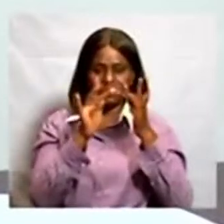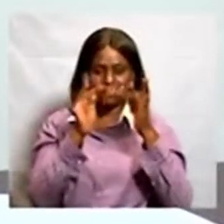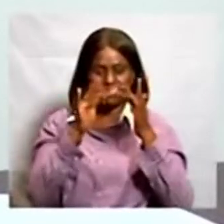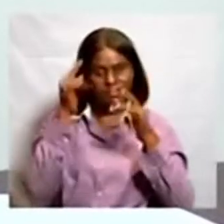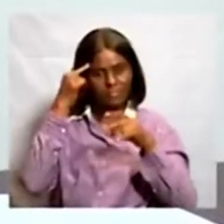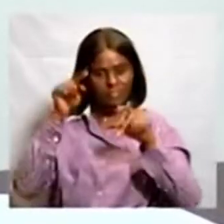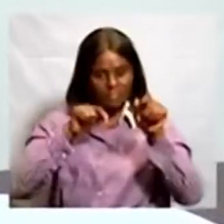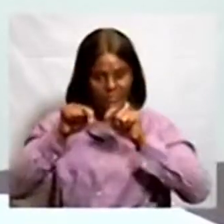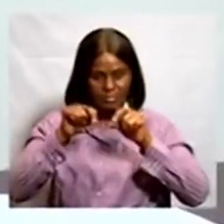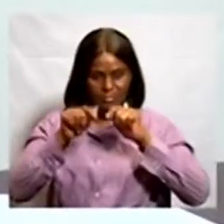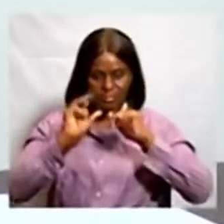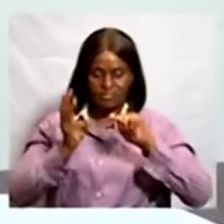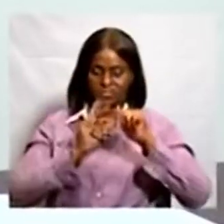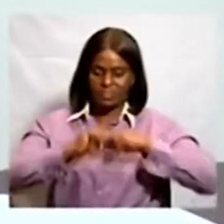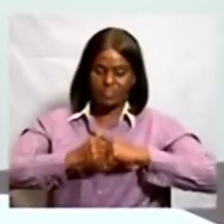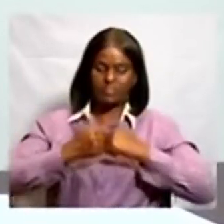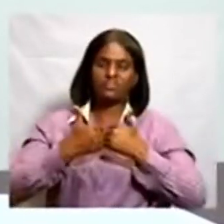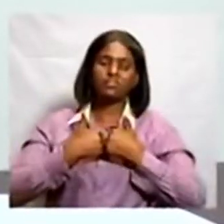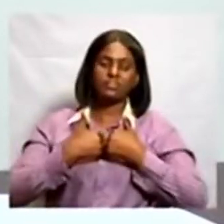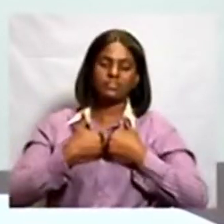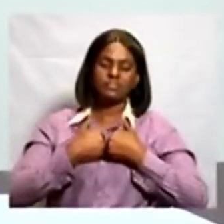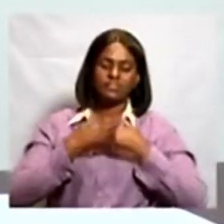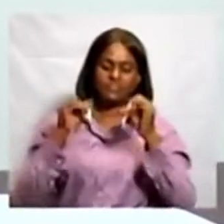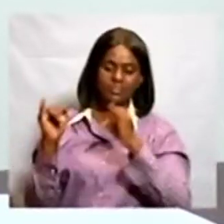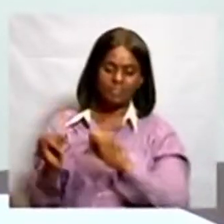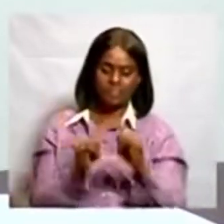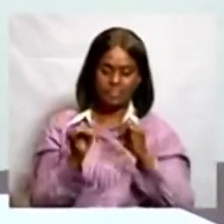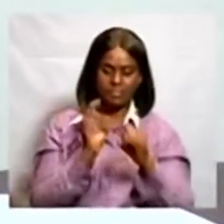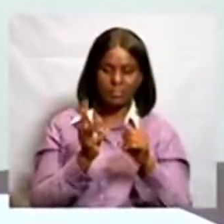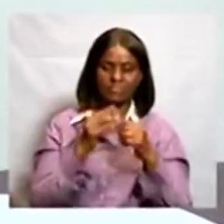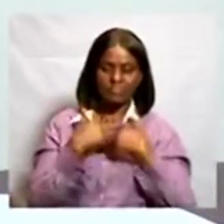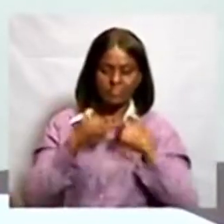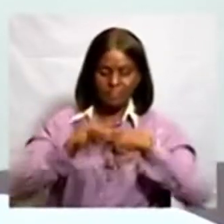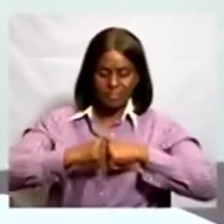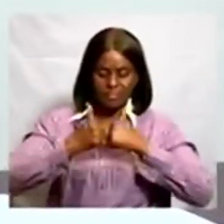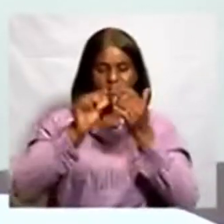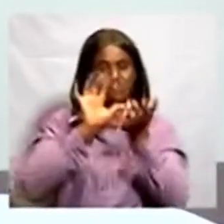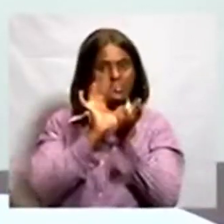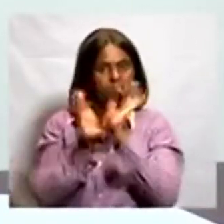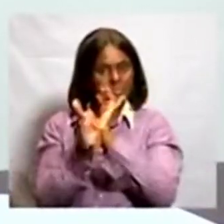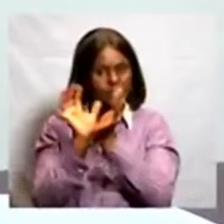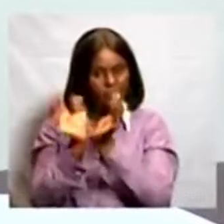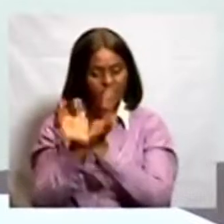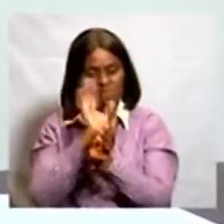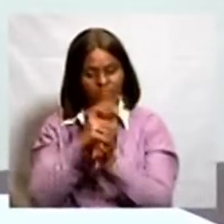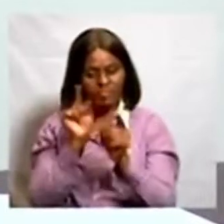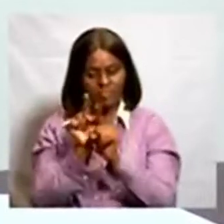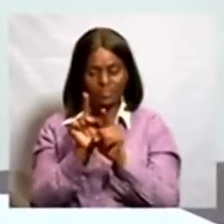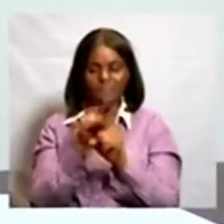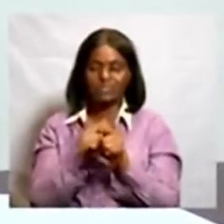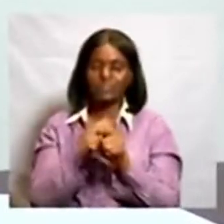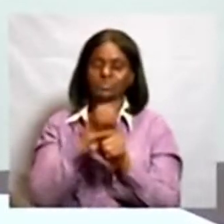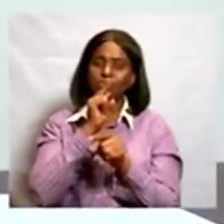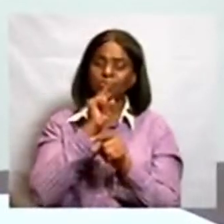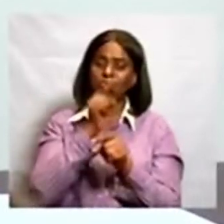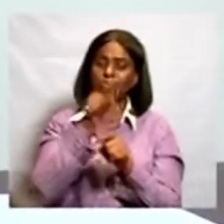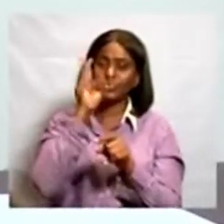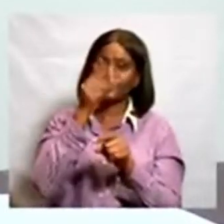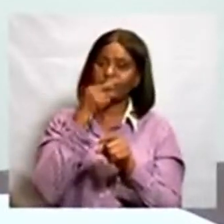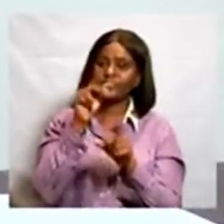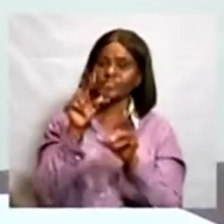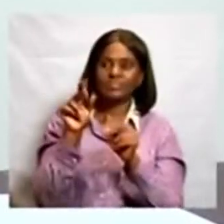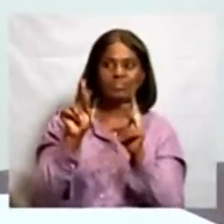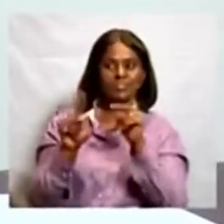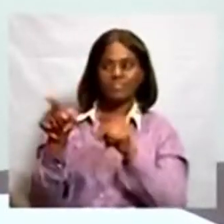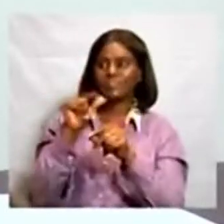e-government, we have we've gone digital. And I'm sure you are going to say that no, our people